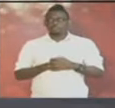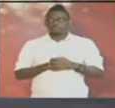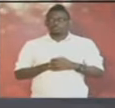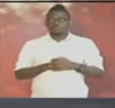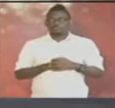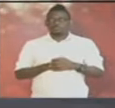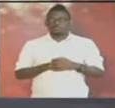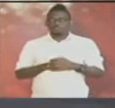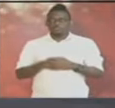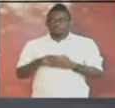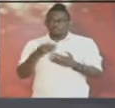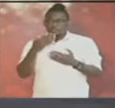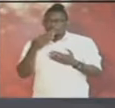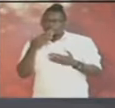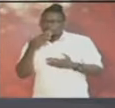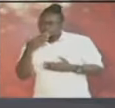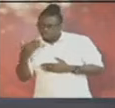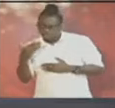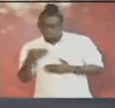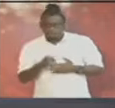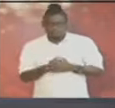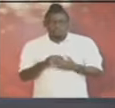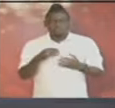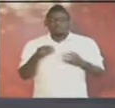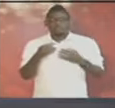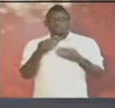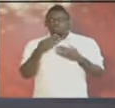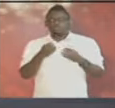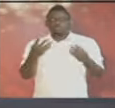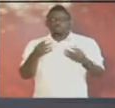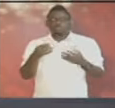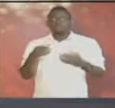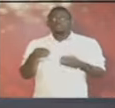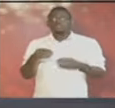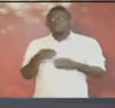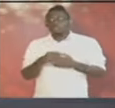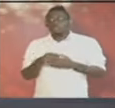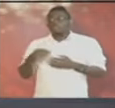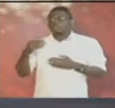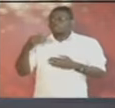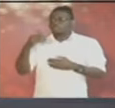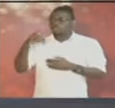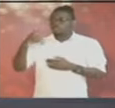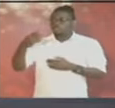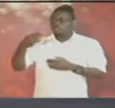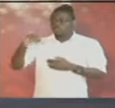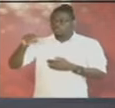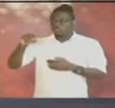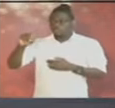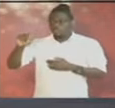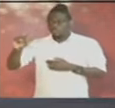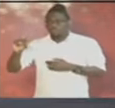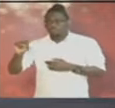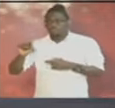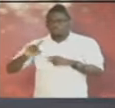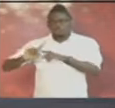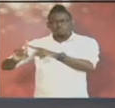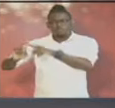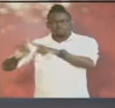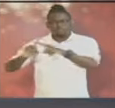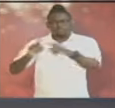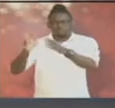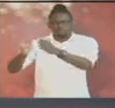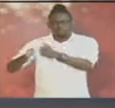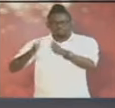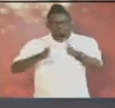Thank you very much. Dr. Hines, Dr. Best, Ms. Alcantara, members of the media, and members of the listening and